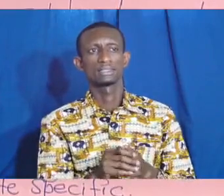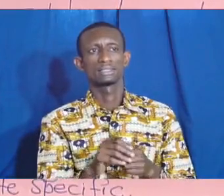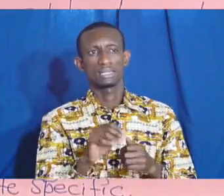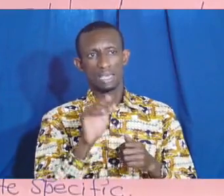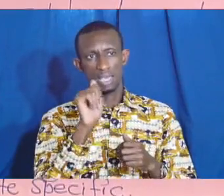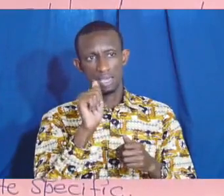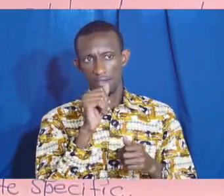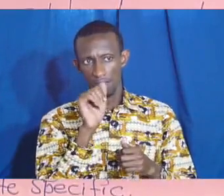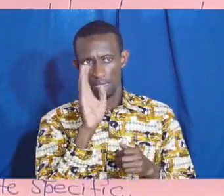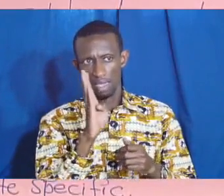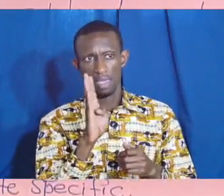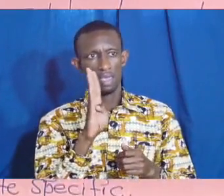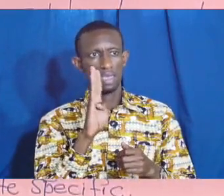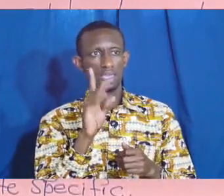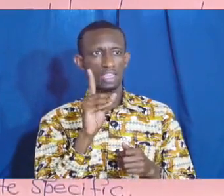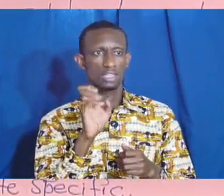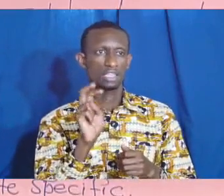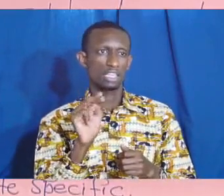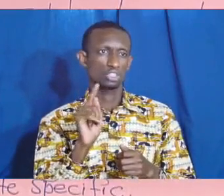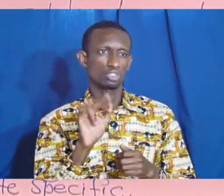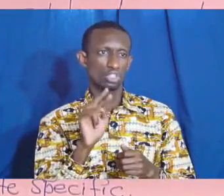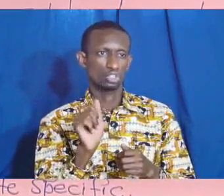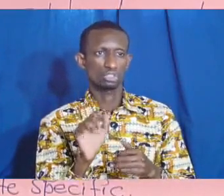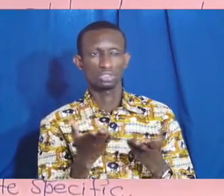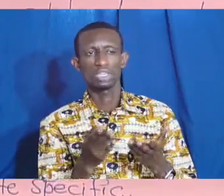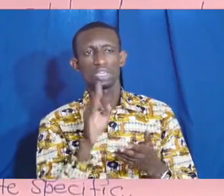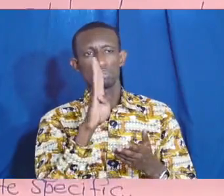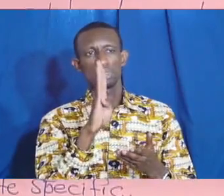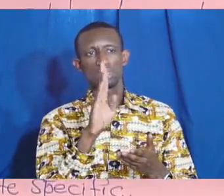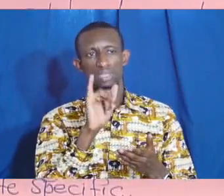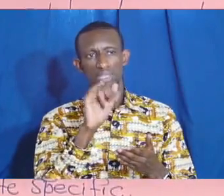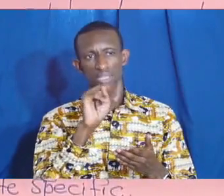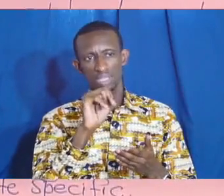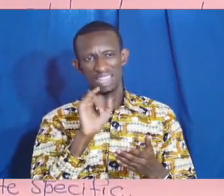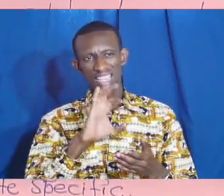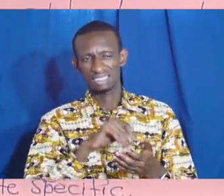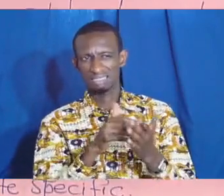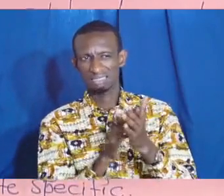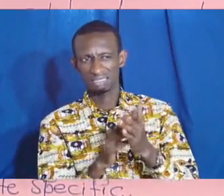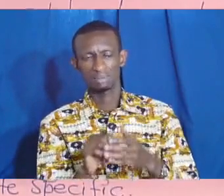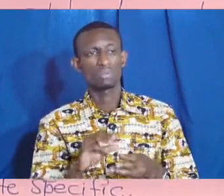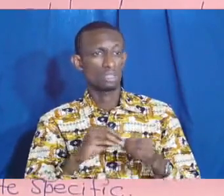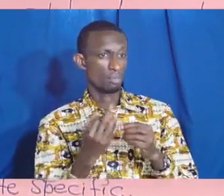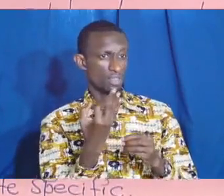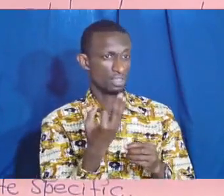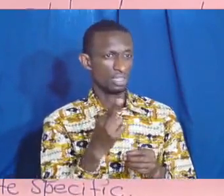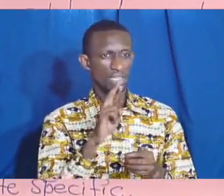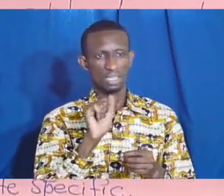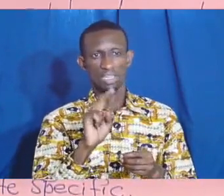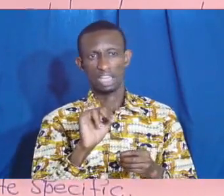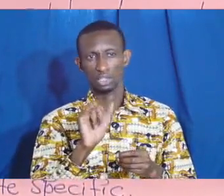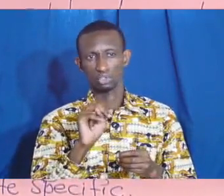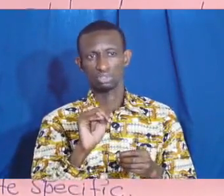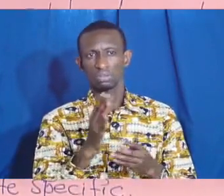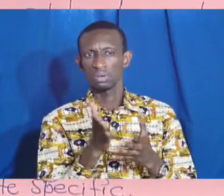catalyzed reaction. We have A plus B, and the enzyme X, we've got C. States 2 characteristics of enzymes illustrated in the